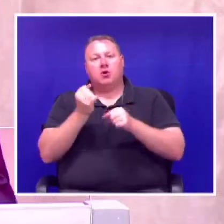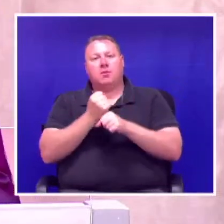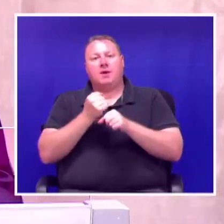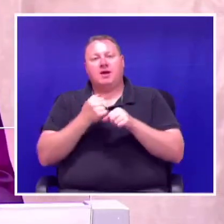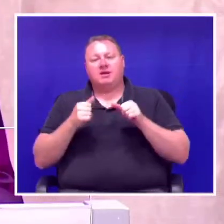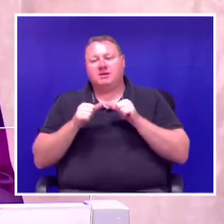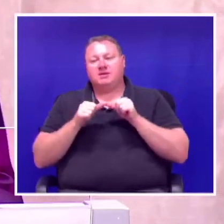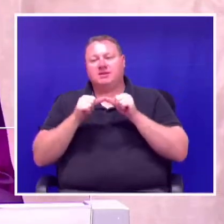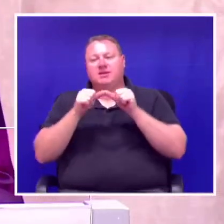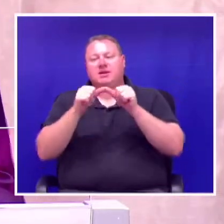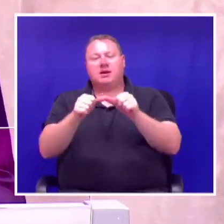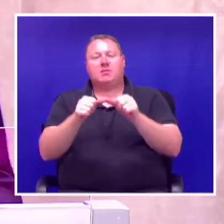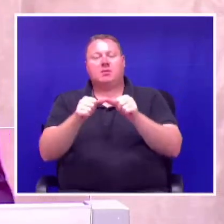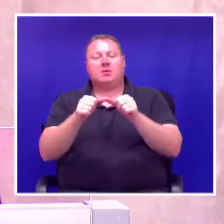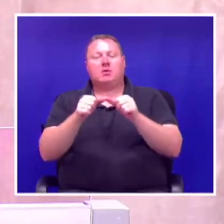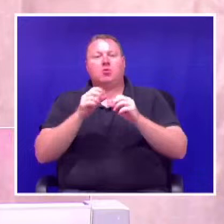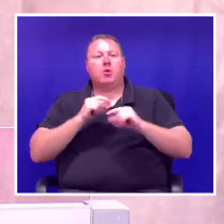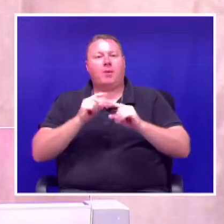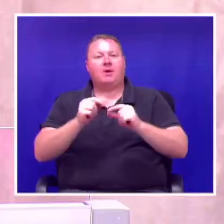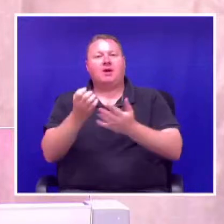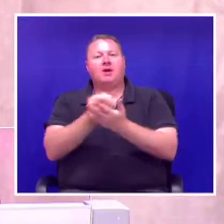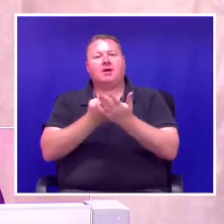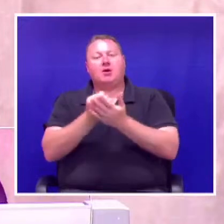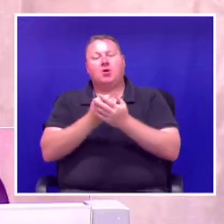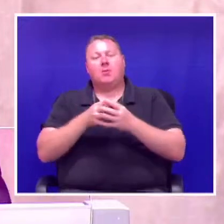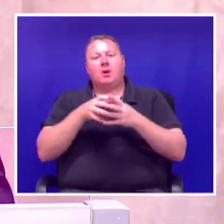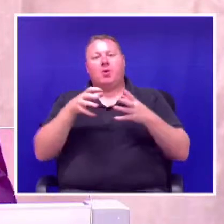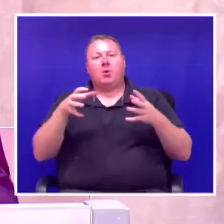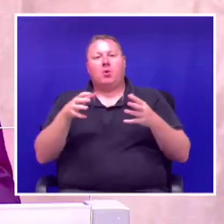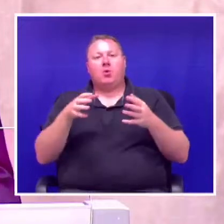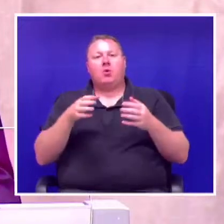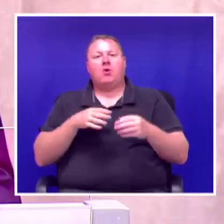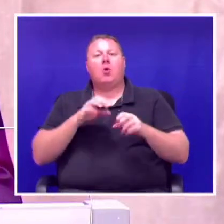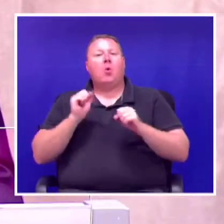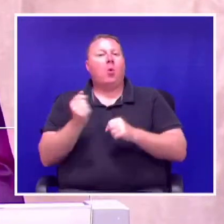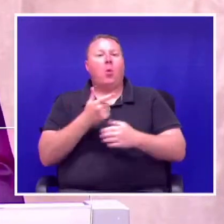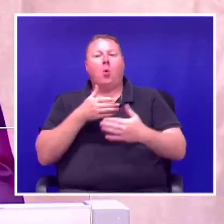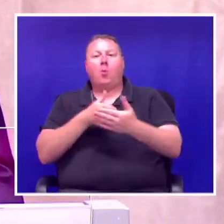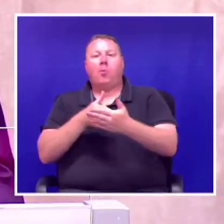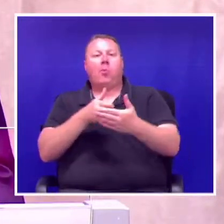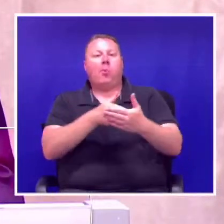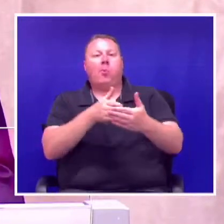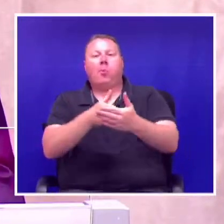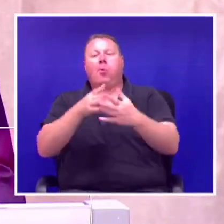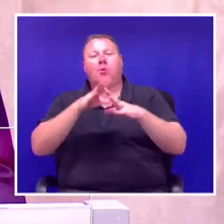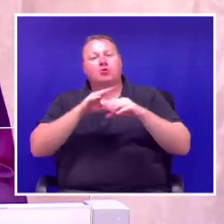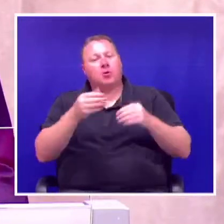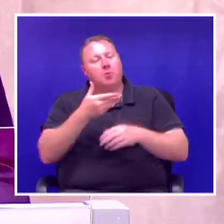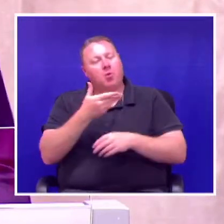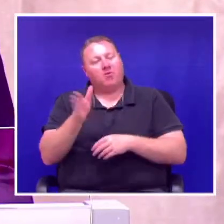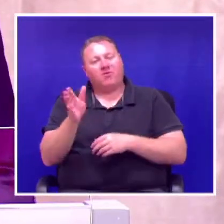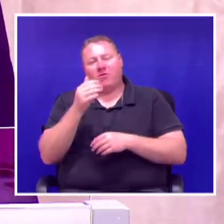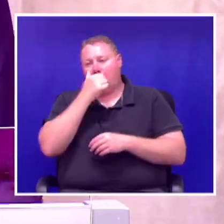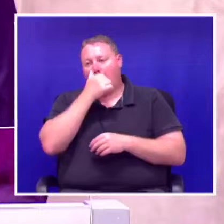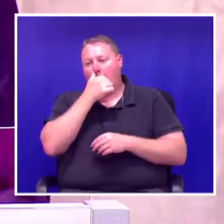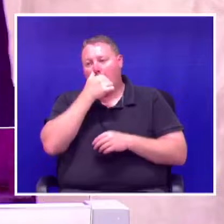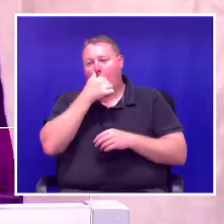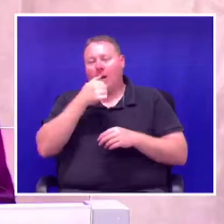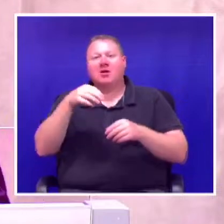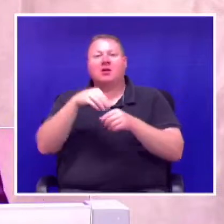rapid economic growth and remove every obstacle that stands in the way of growth,